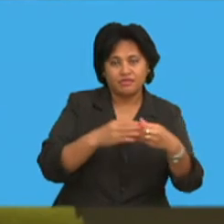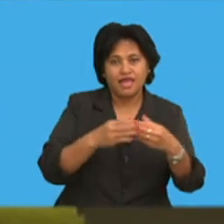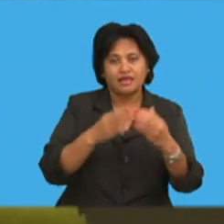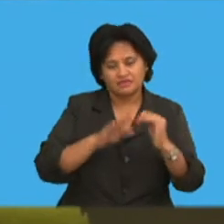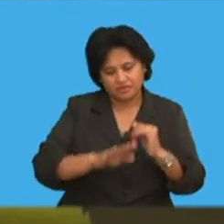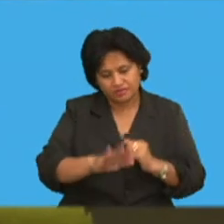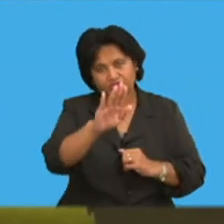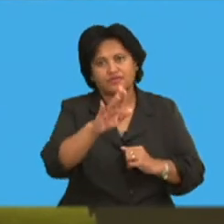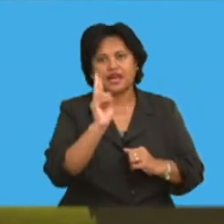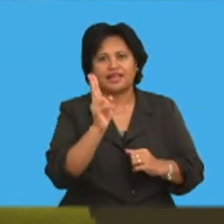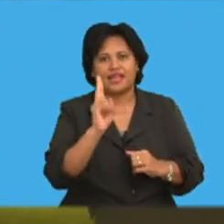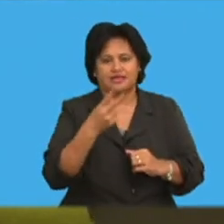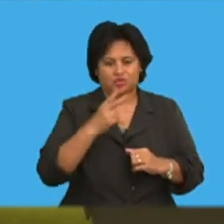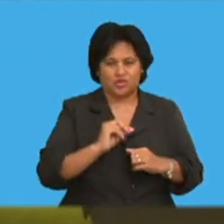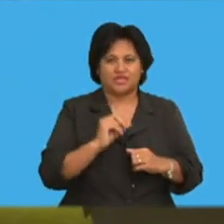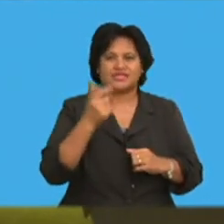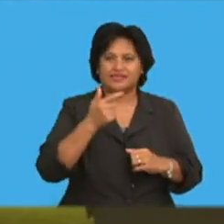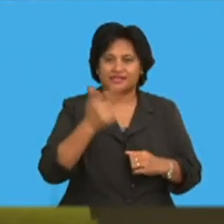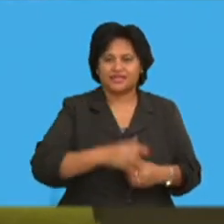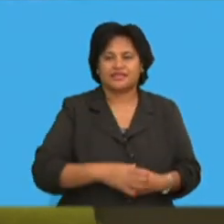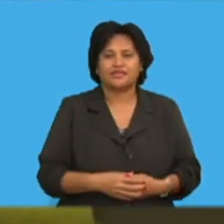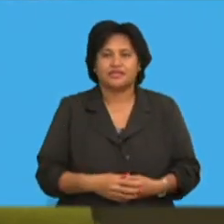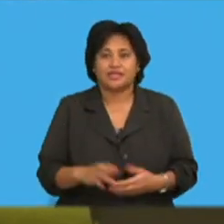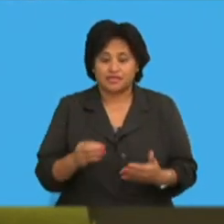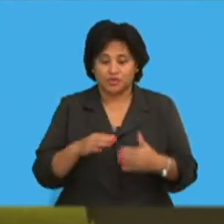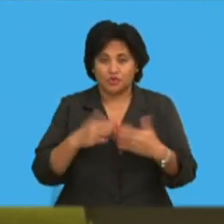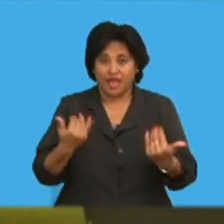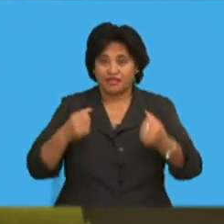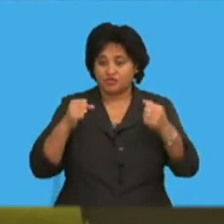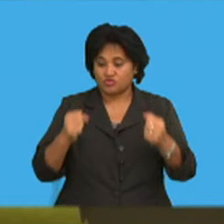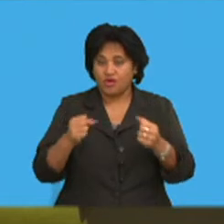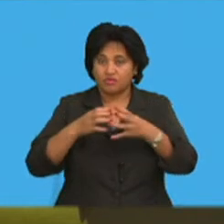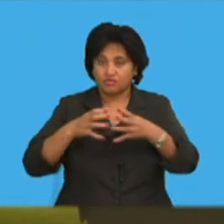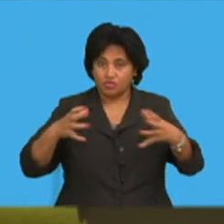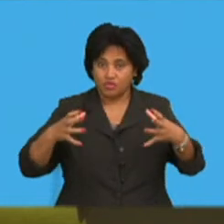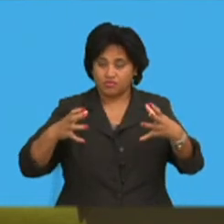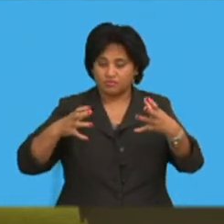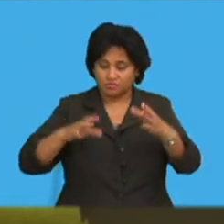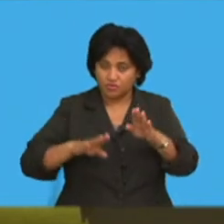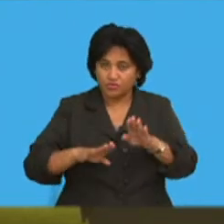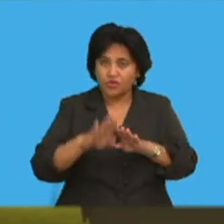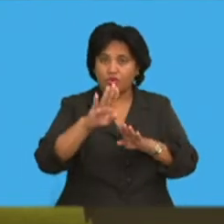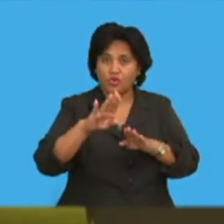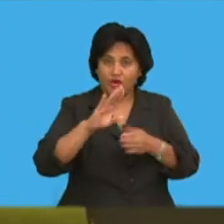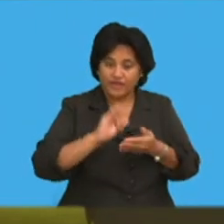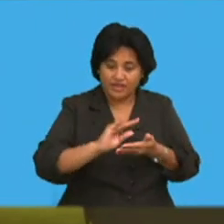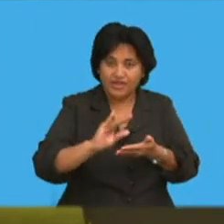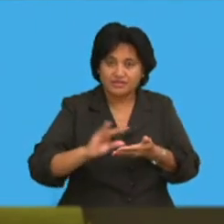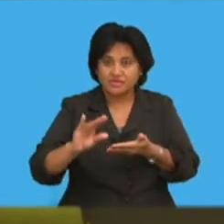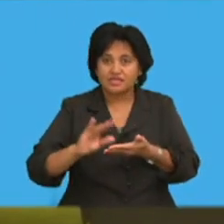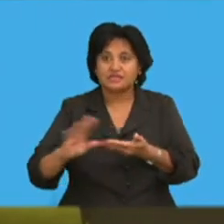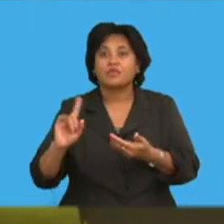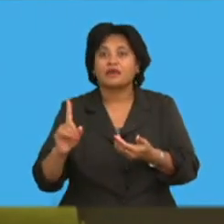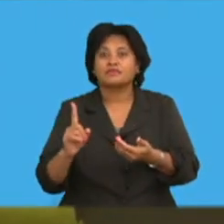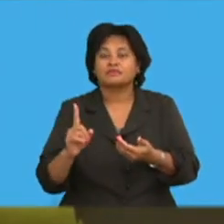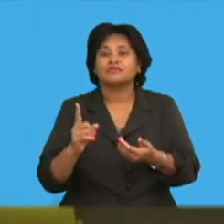23% in 2017. Madam Speaker, the strong growth of investments has been obviously made